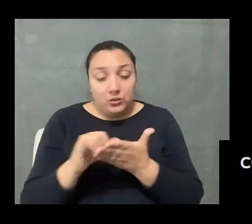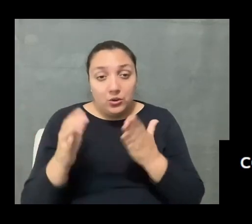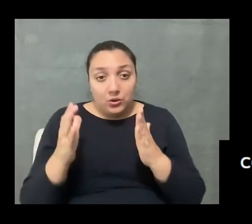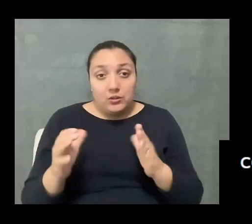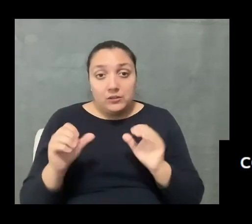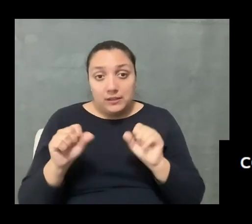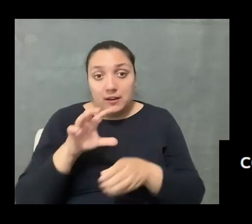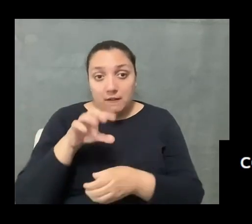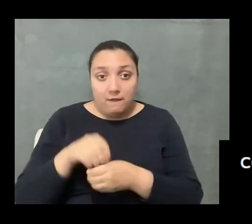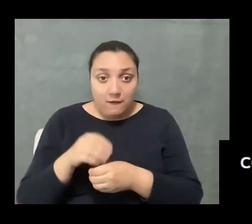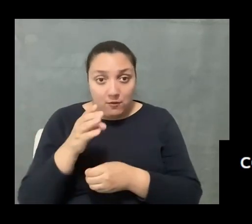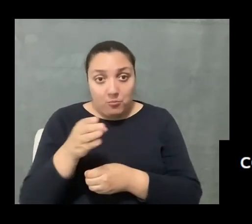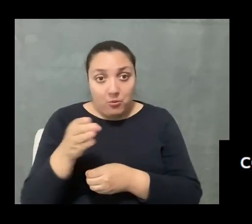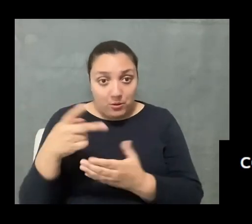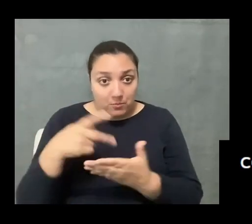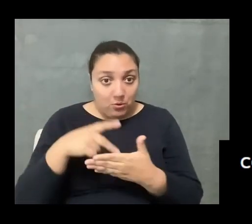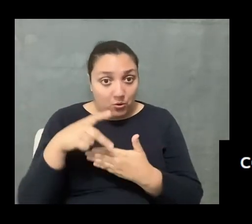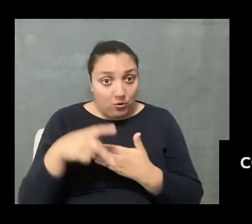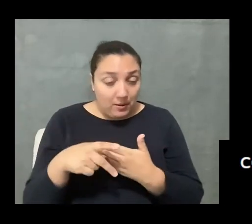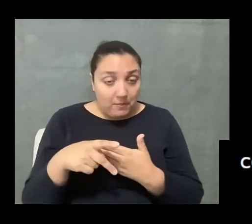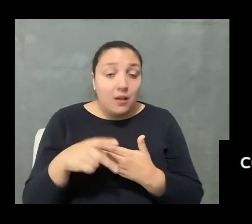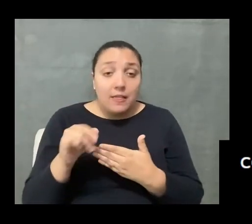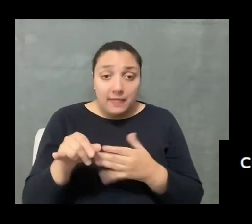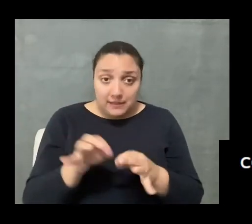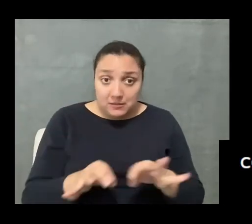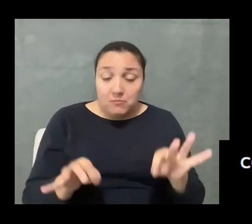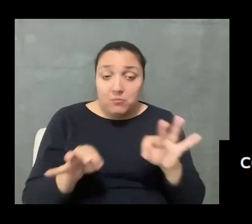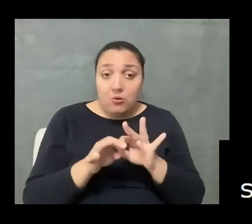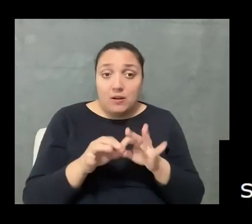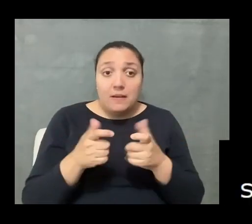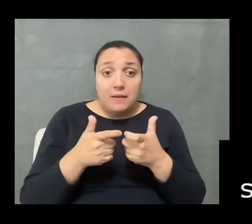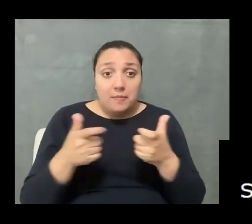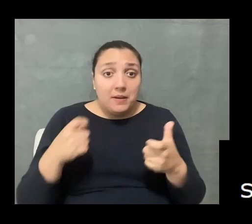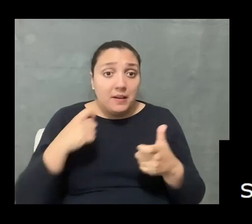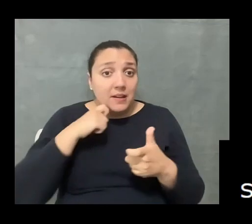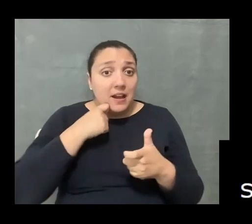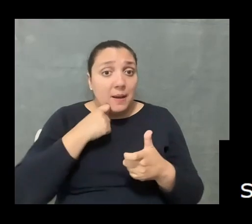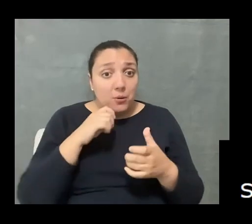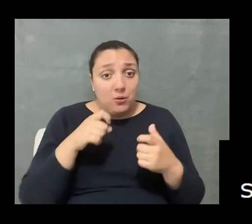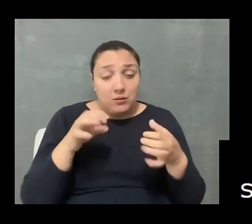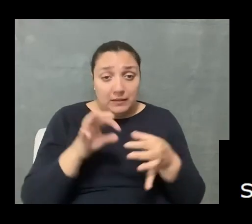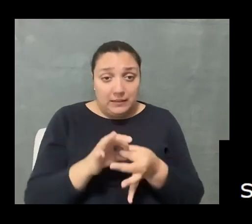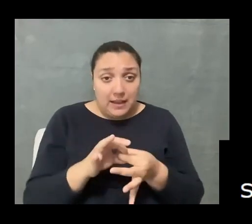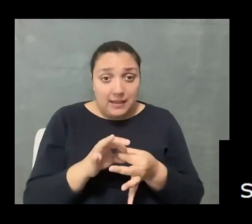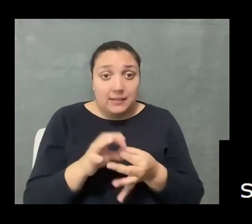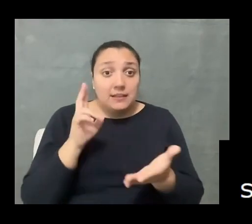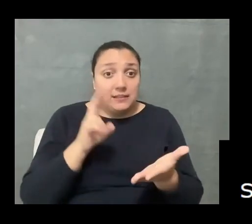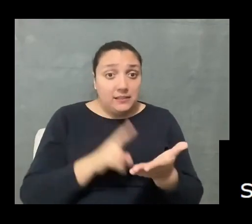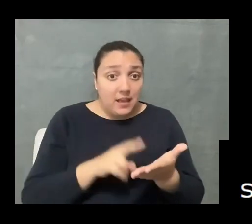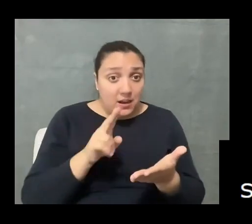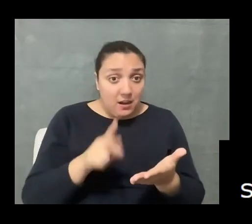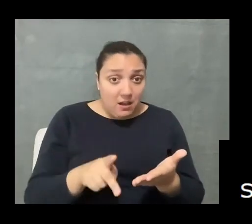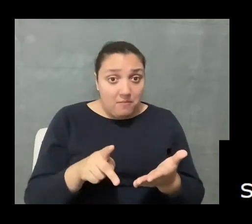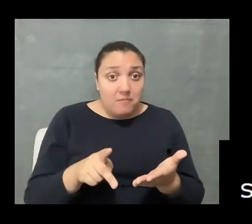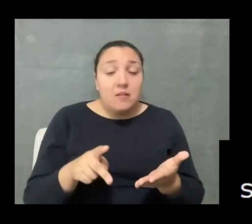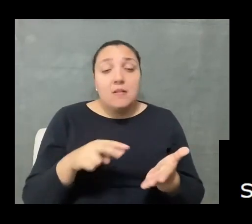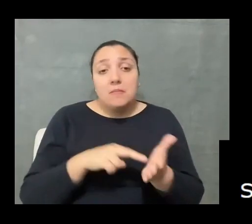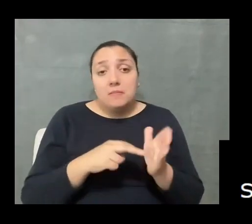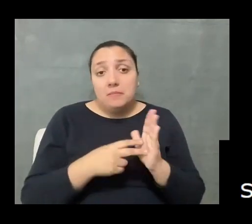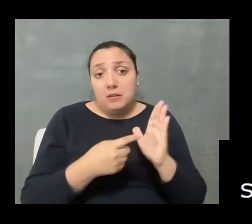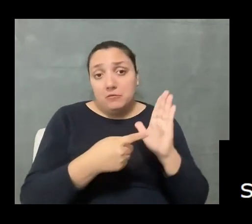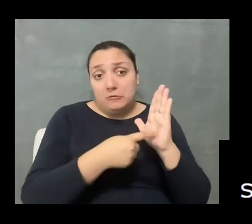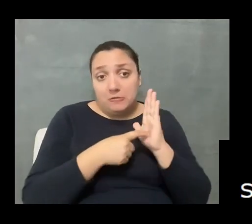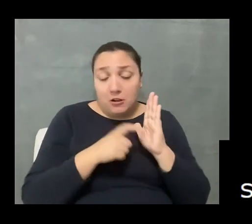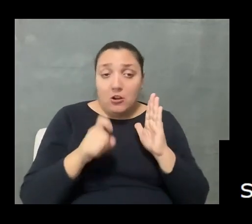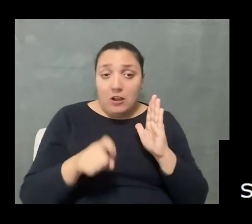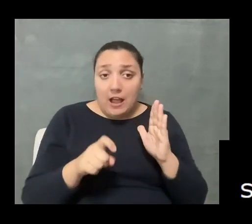broadband programs is essential. Big Apple Connect streamlines sign up for services, only requiring residents to opt in. We